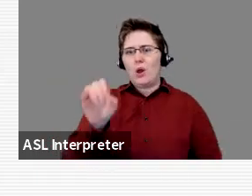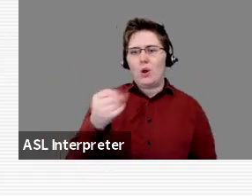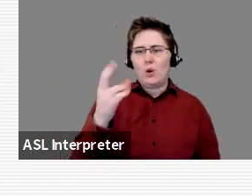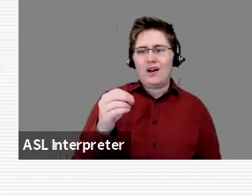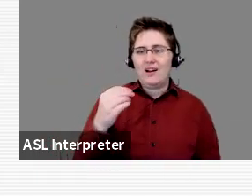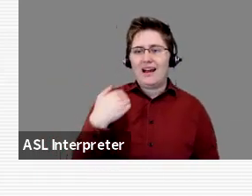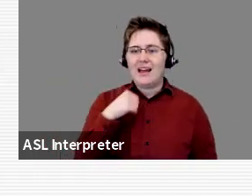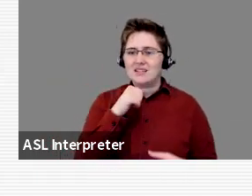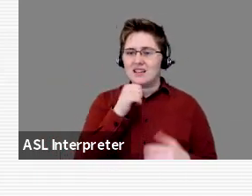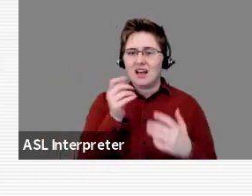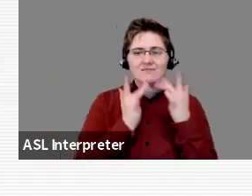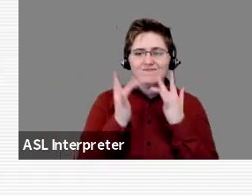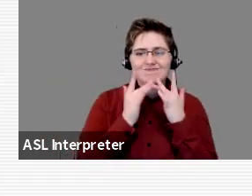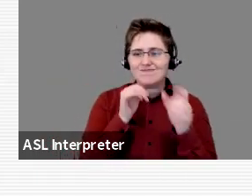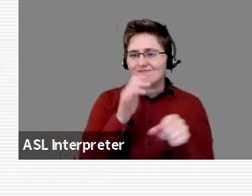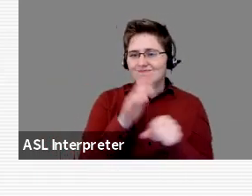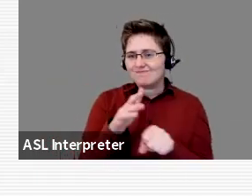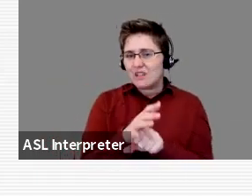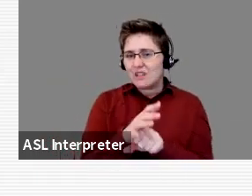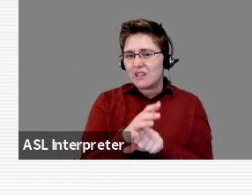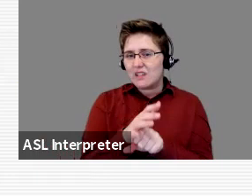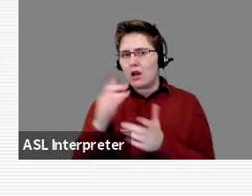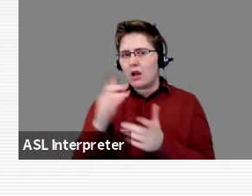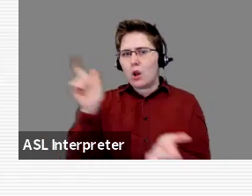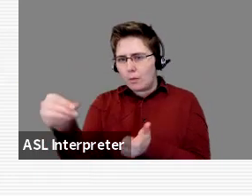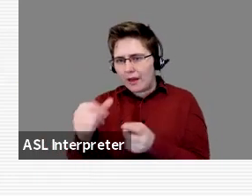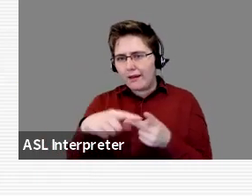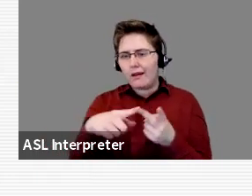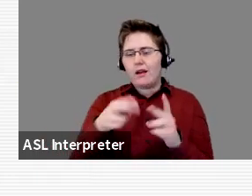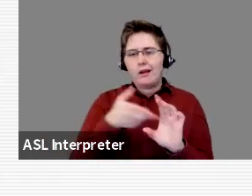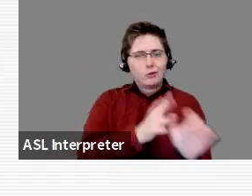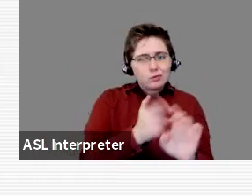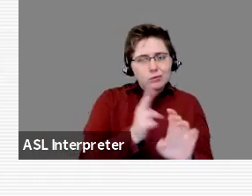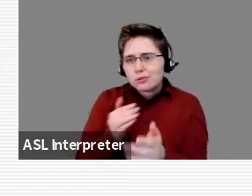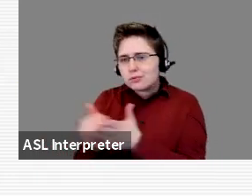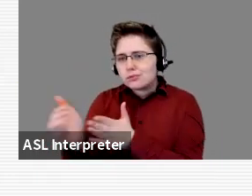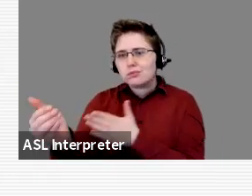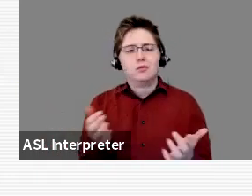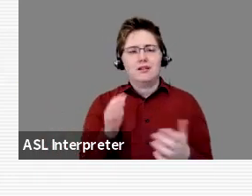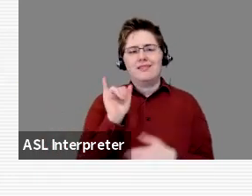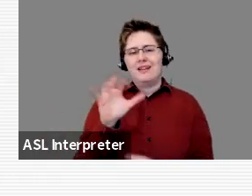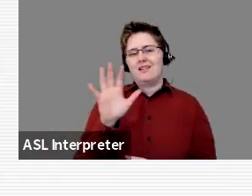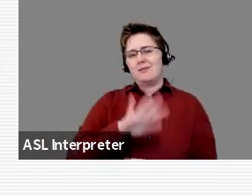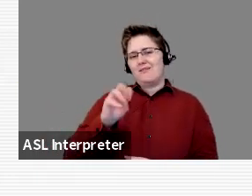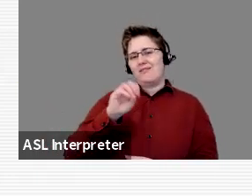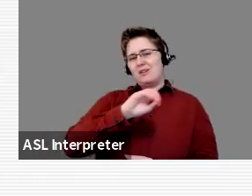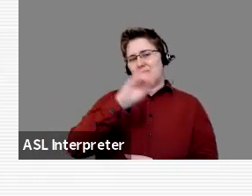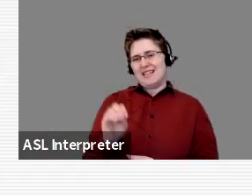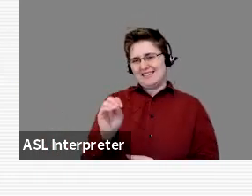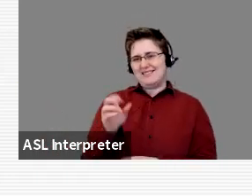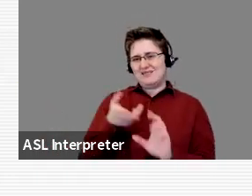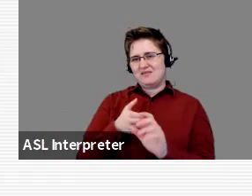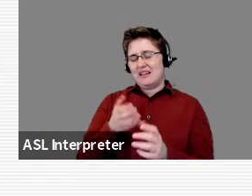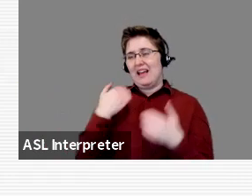that shortage, partially because of low wages, partially because of turnover rates. Those are at about 50%. And so you have a lot of